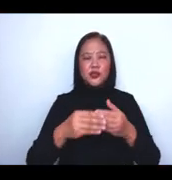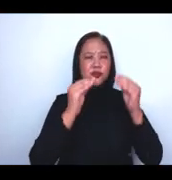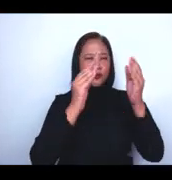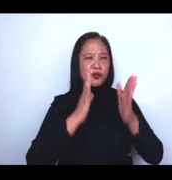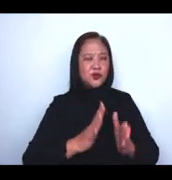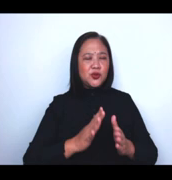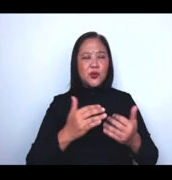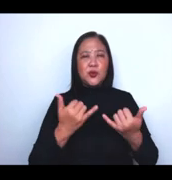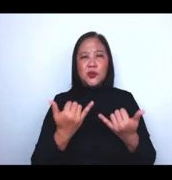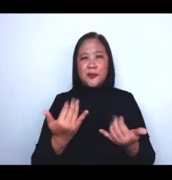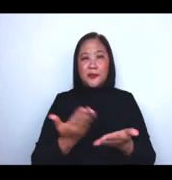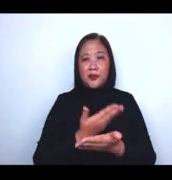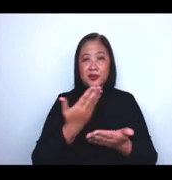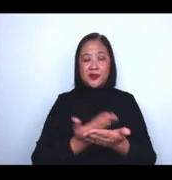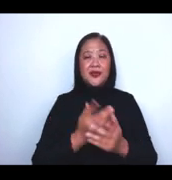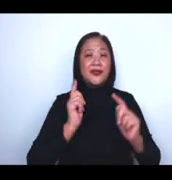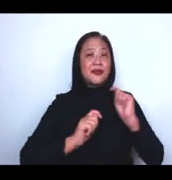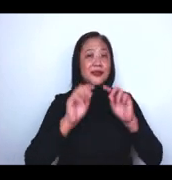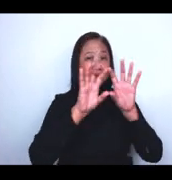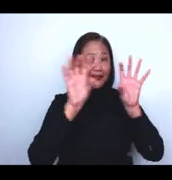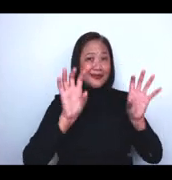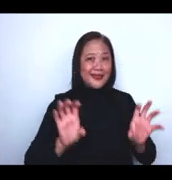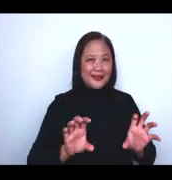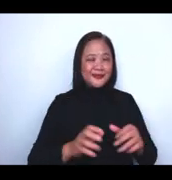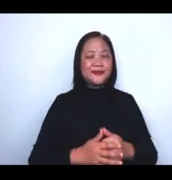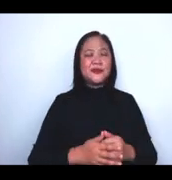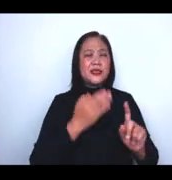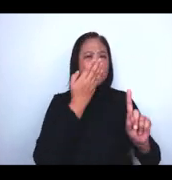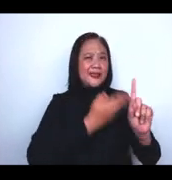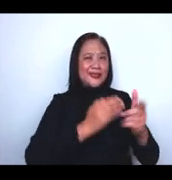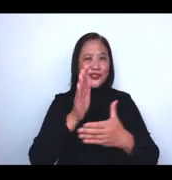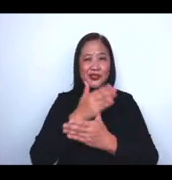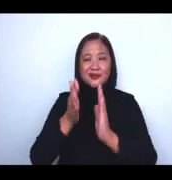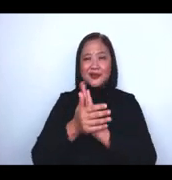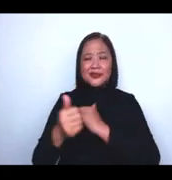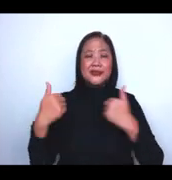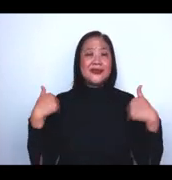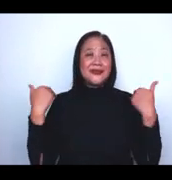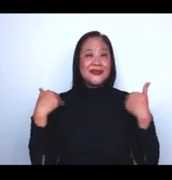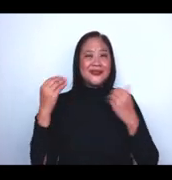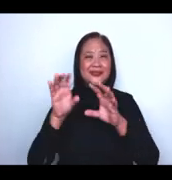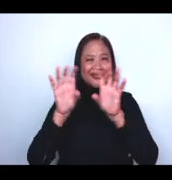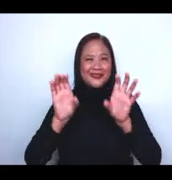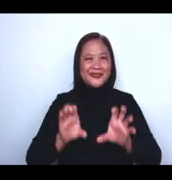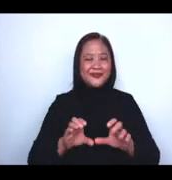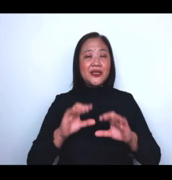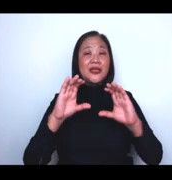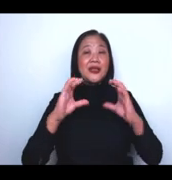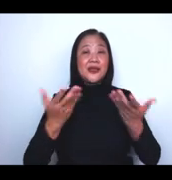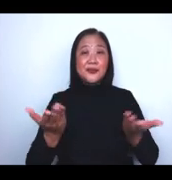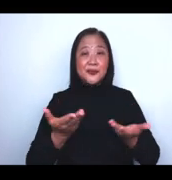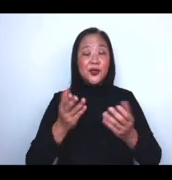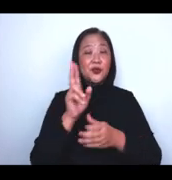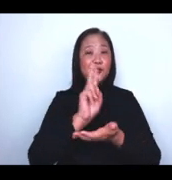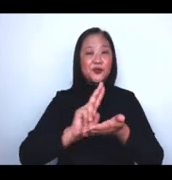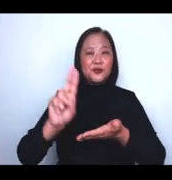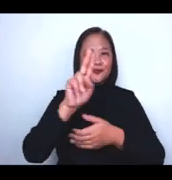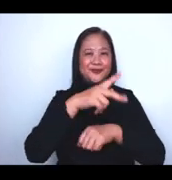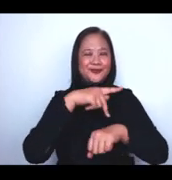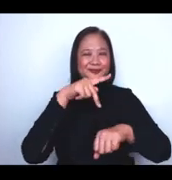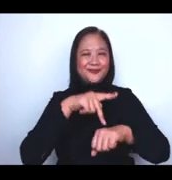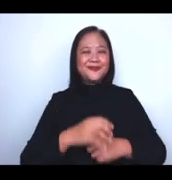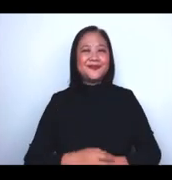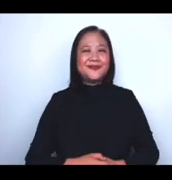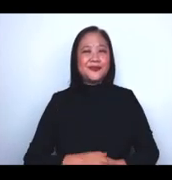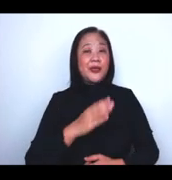Filipino theater design, Bernal shared his skills with younger designers through his classes at the University of the